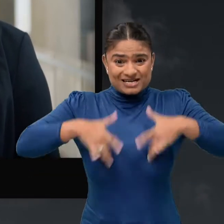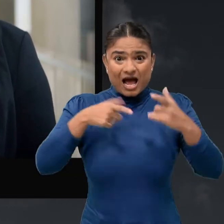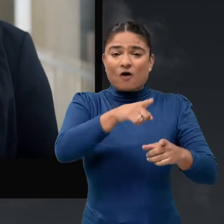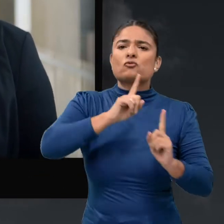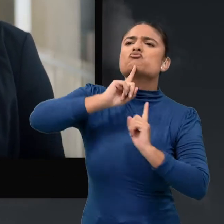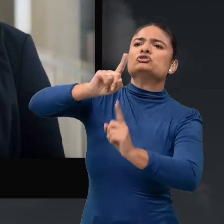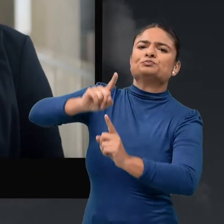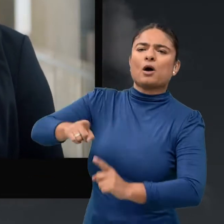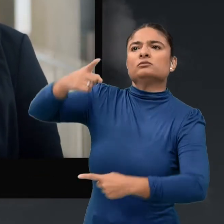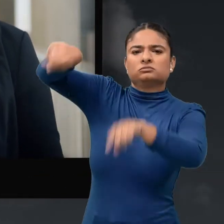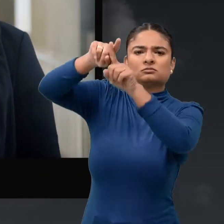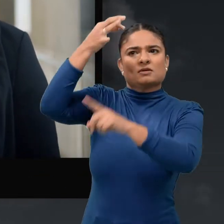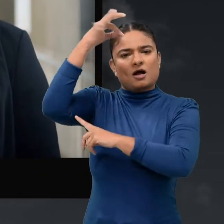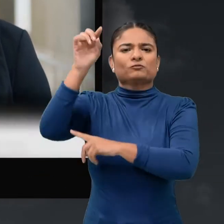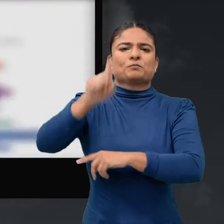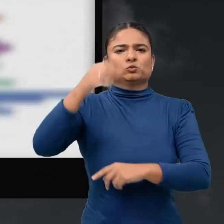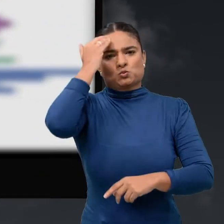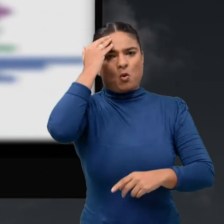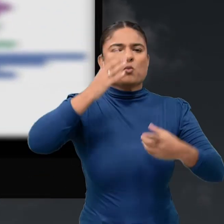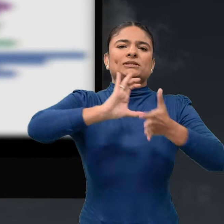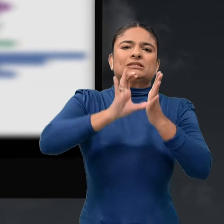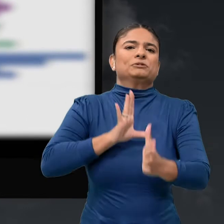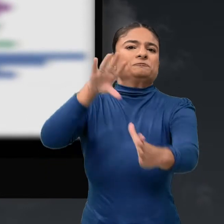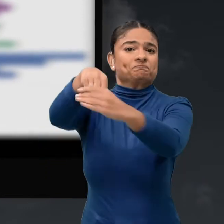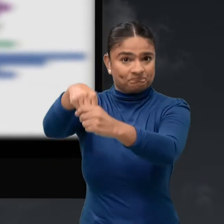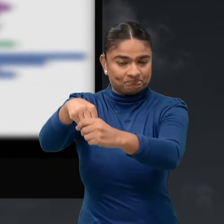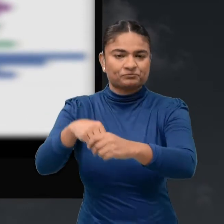to the COVID-19 pandemic is disability inclusive.